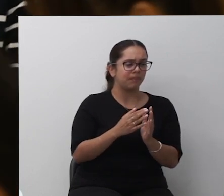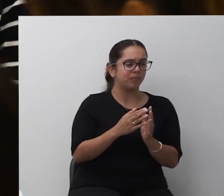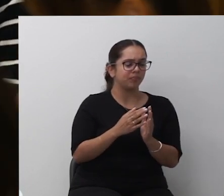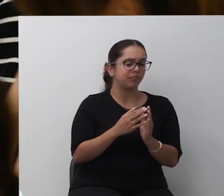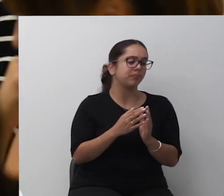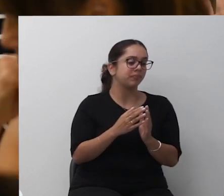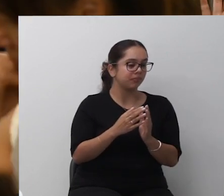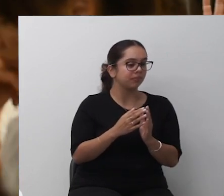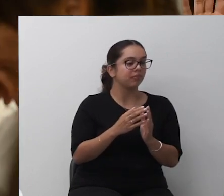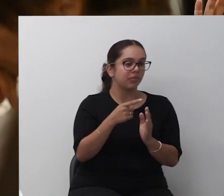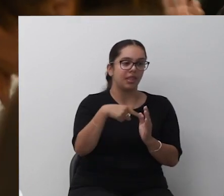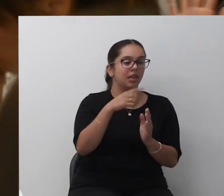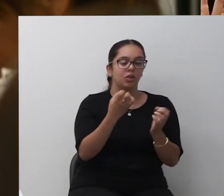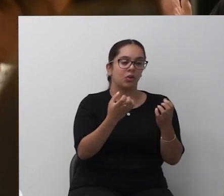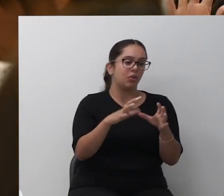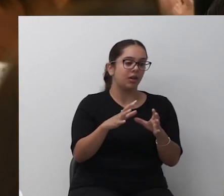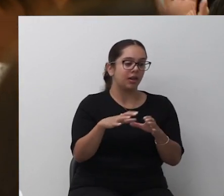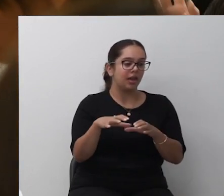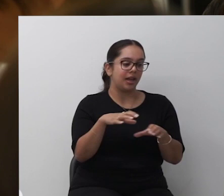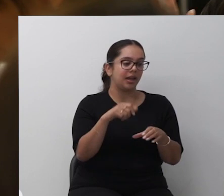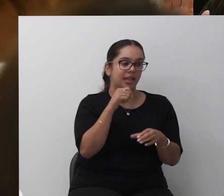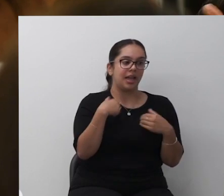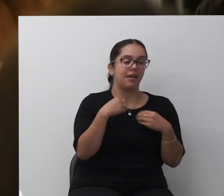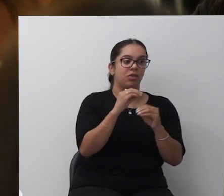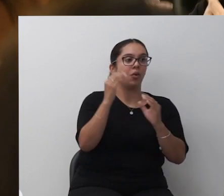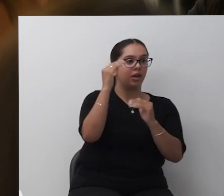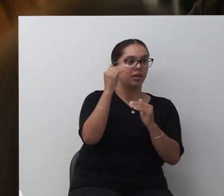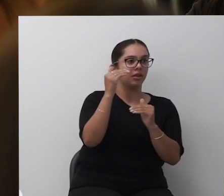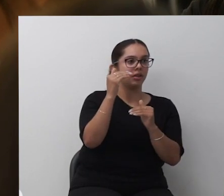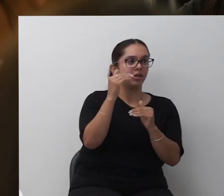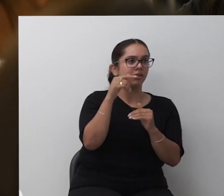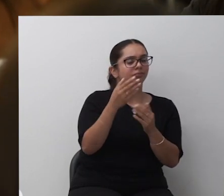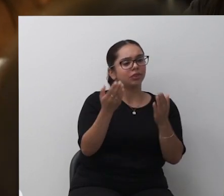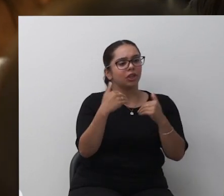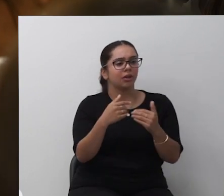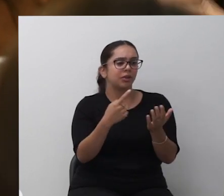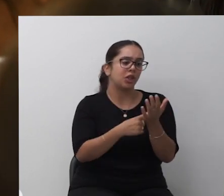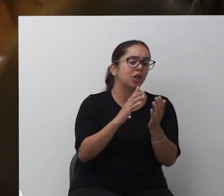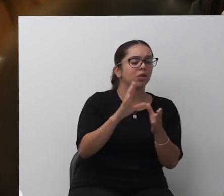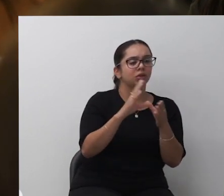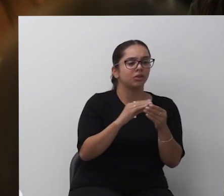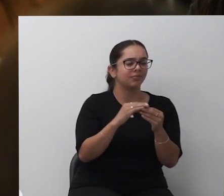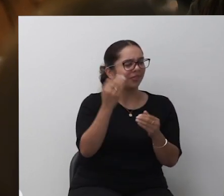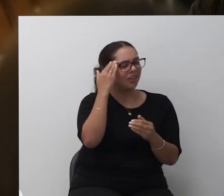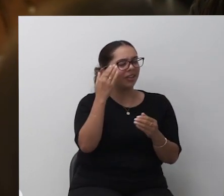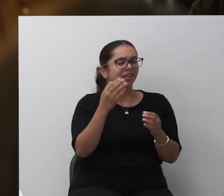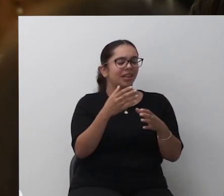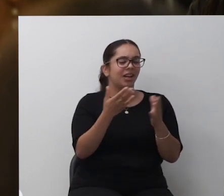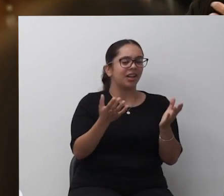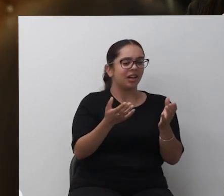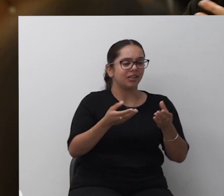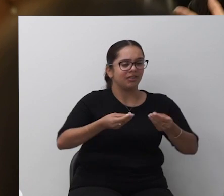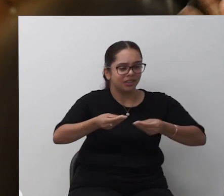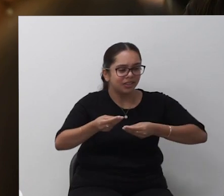kind of, they don't want to like act like they have any expertise. It's like, oh, just come and talk about your story. It's like very facilitation